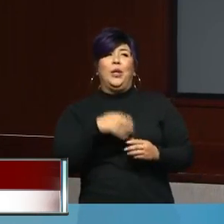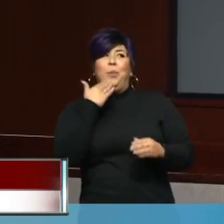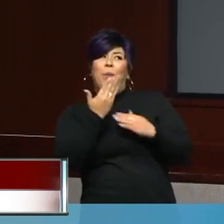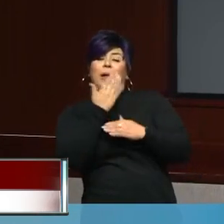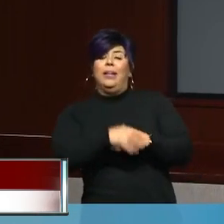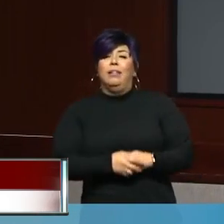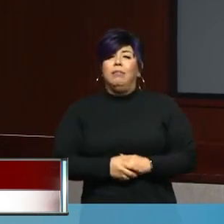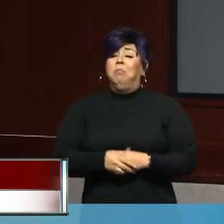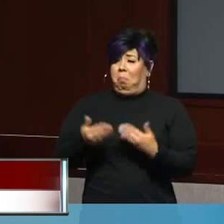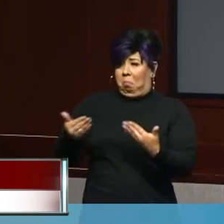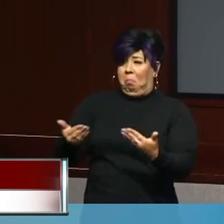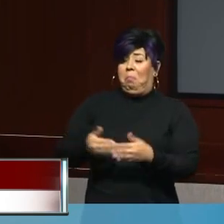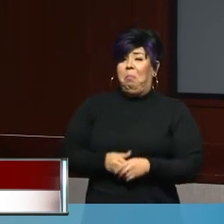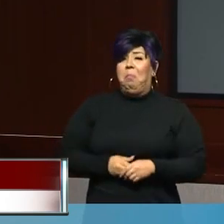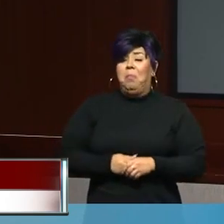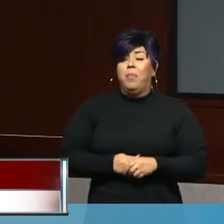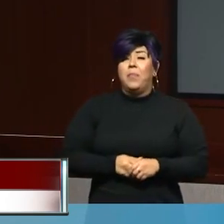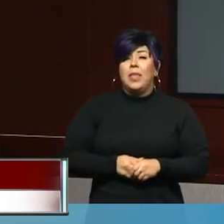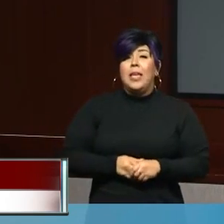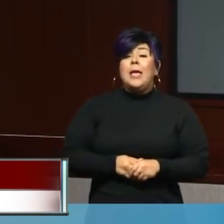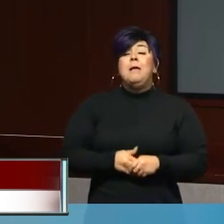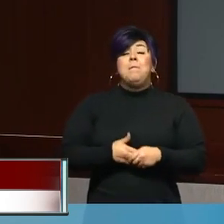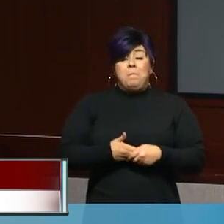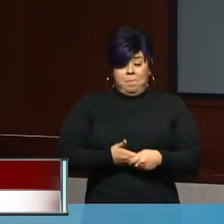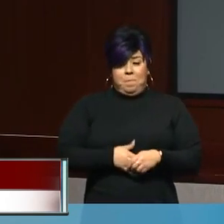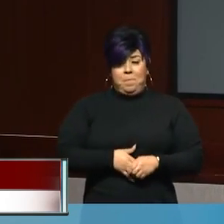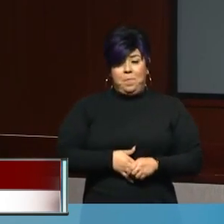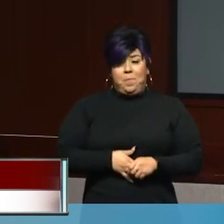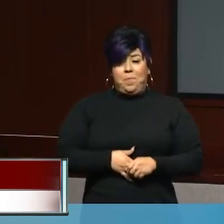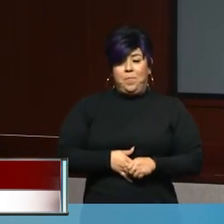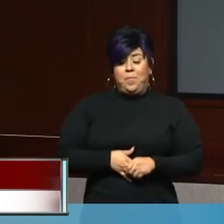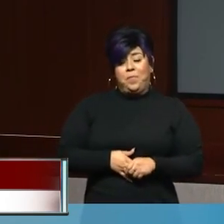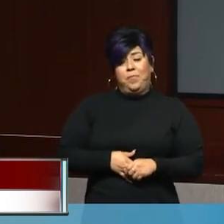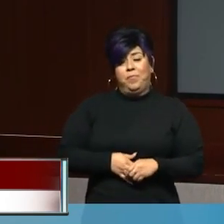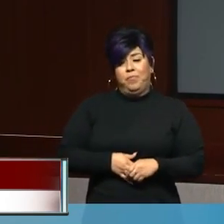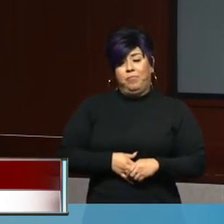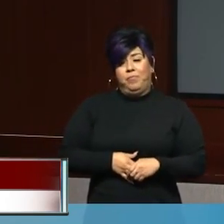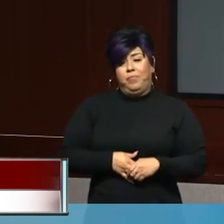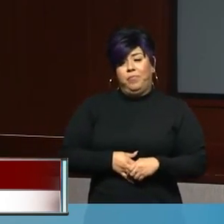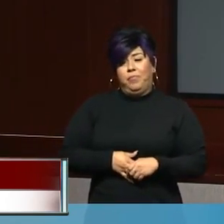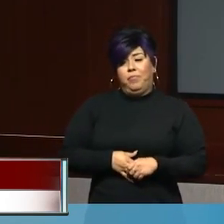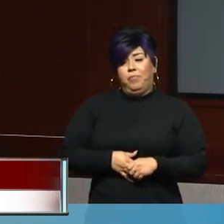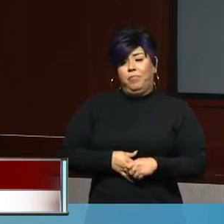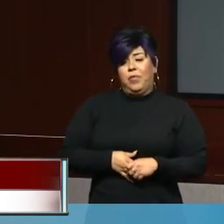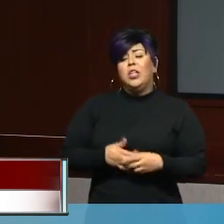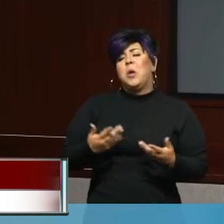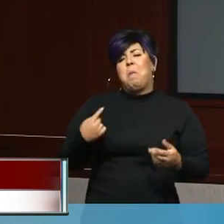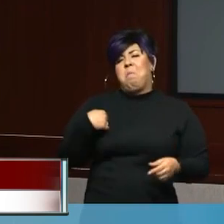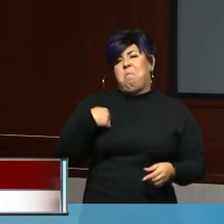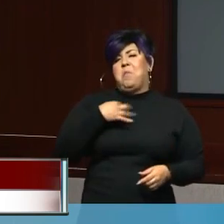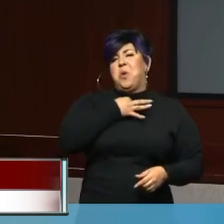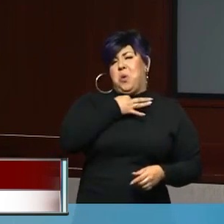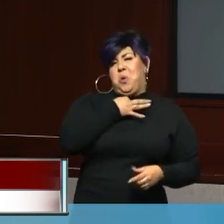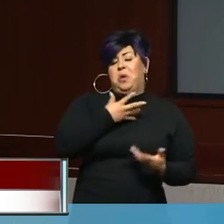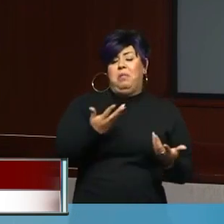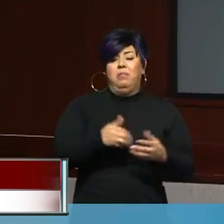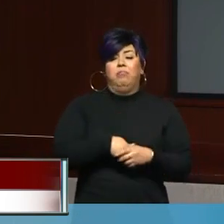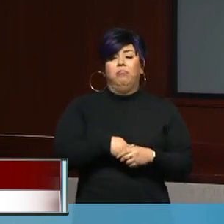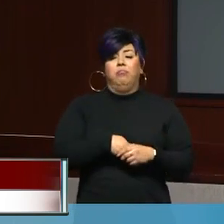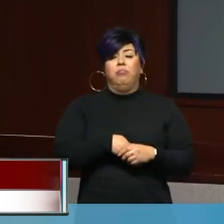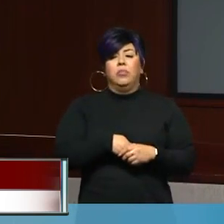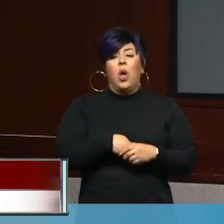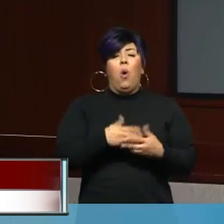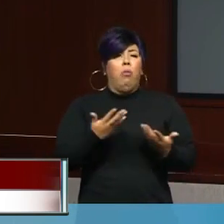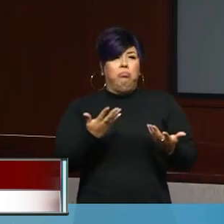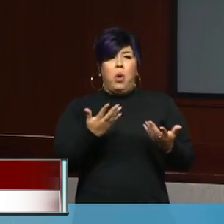morning. Okay, so we are wondering what it's going to take for public health to update the new debt